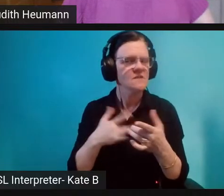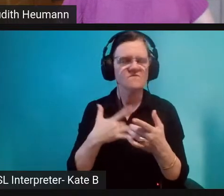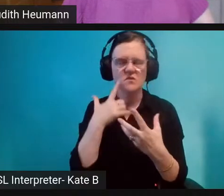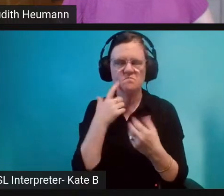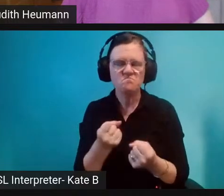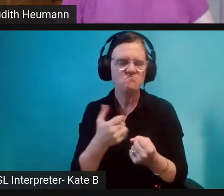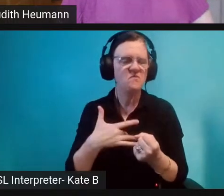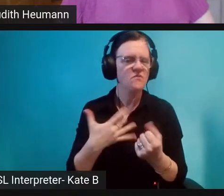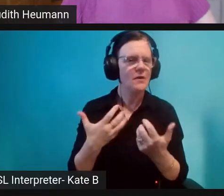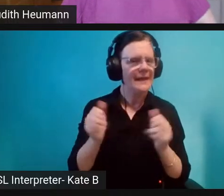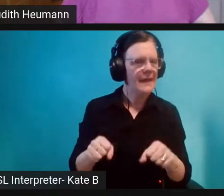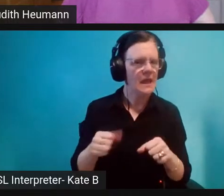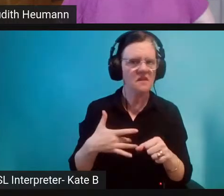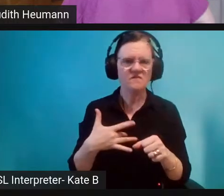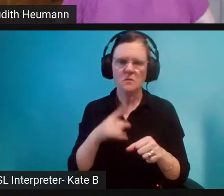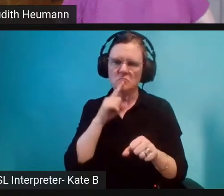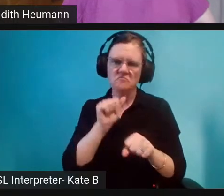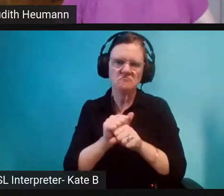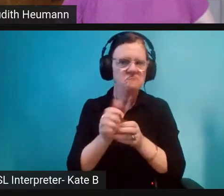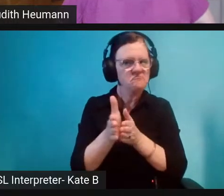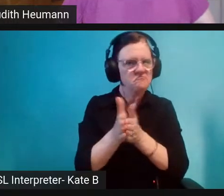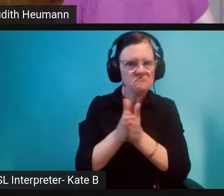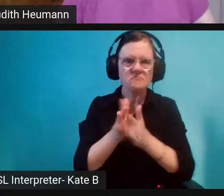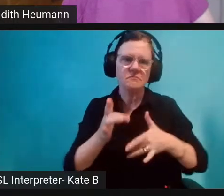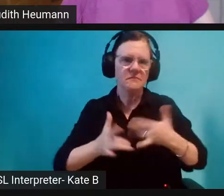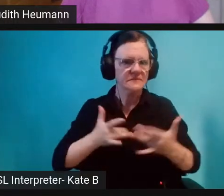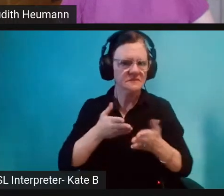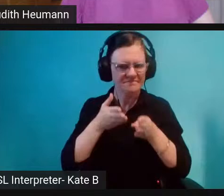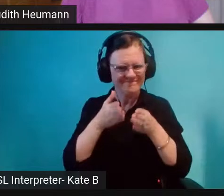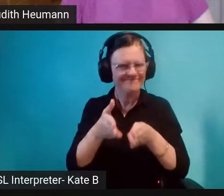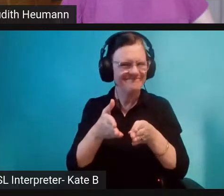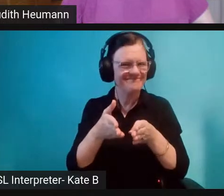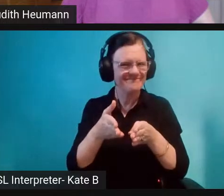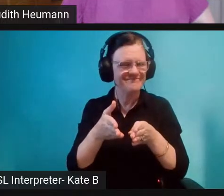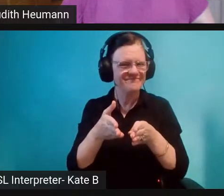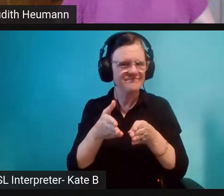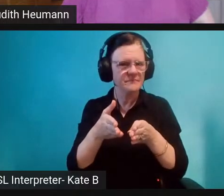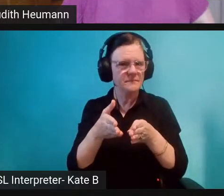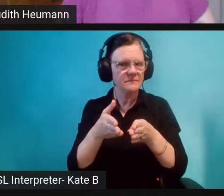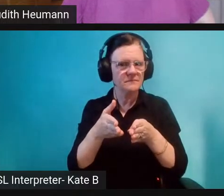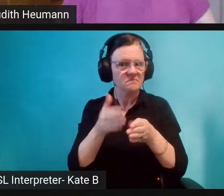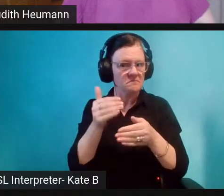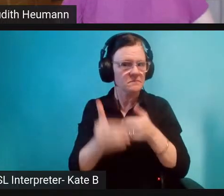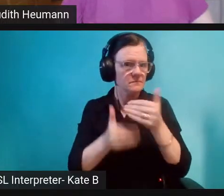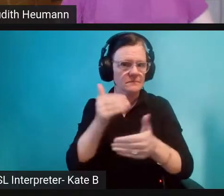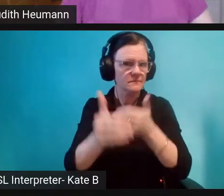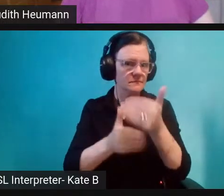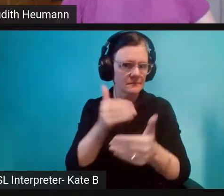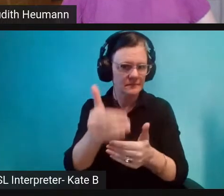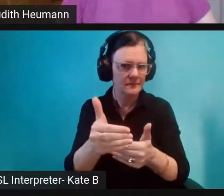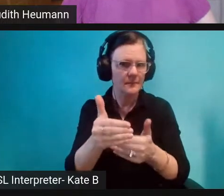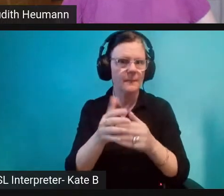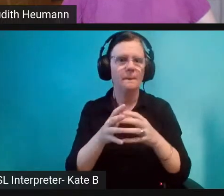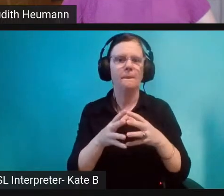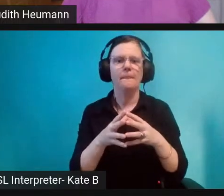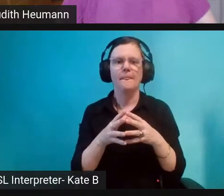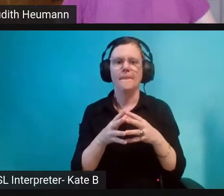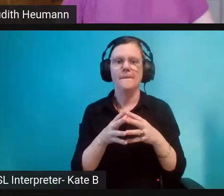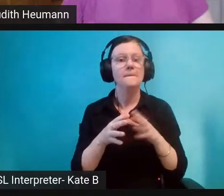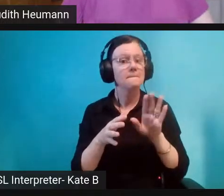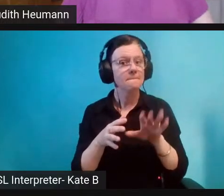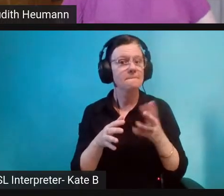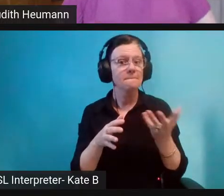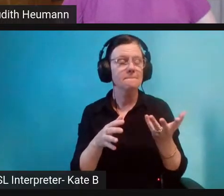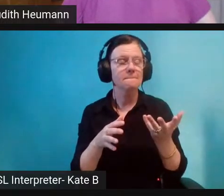and confident that it's an area you're interested in, and move forward with it. And I think